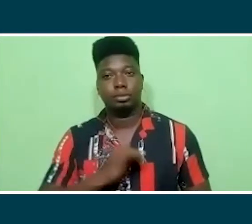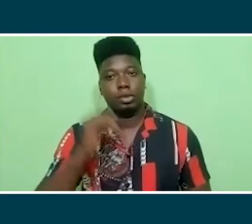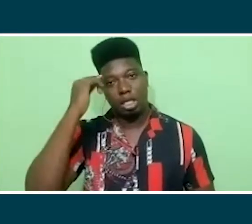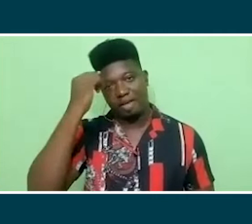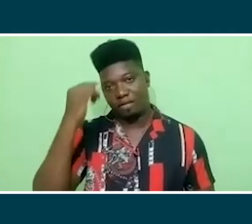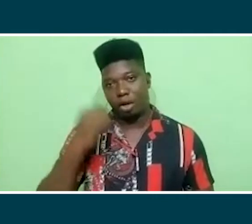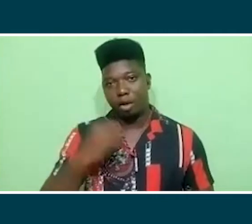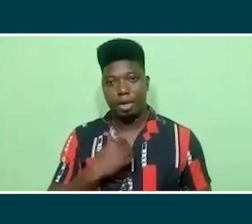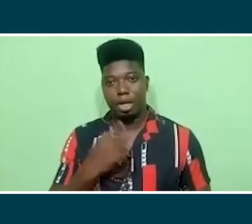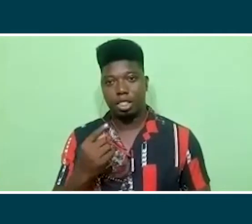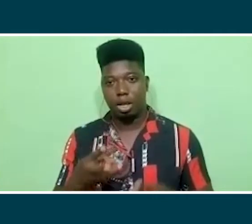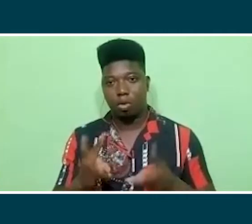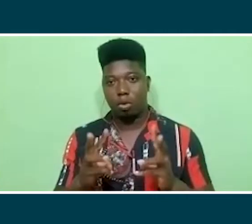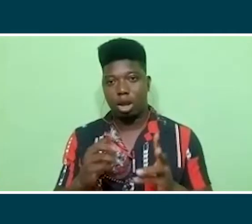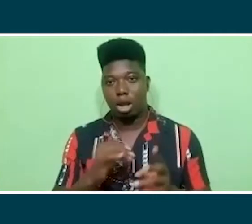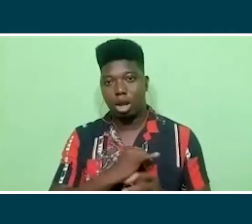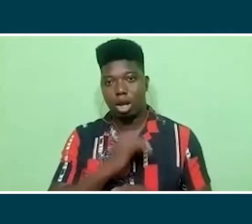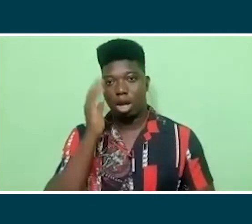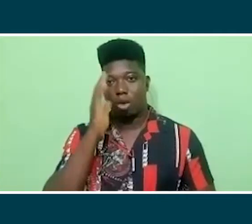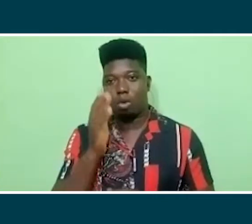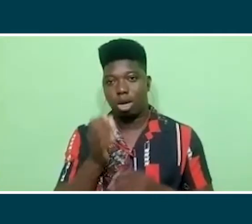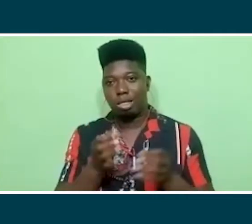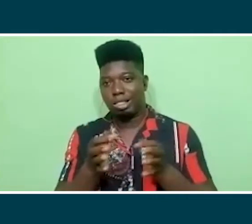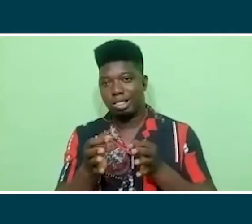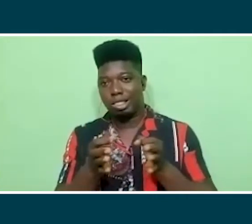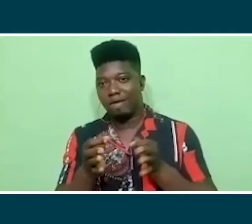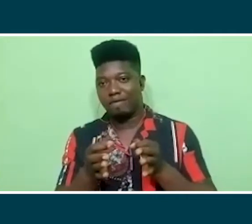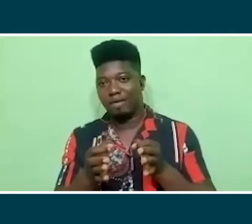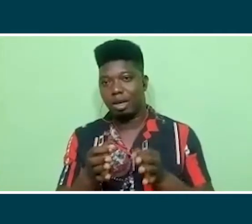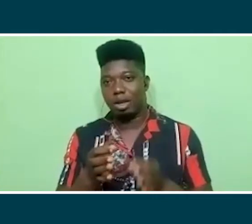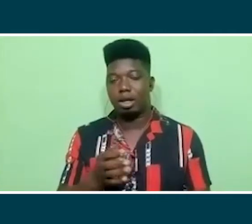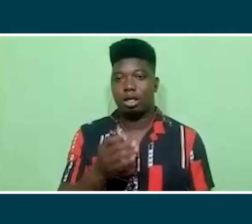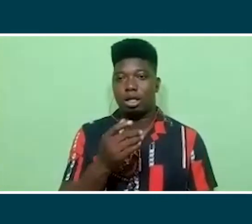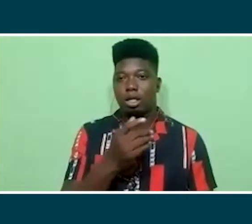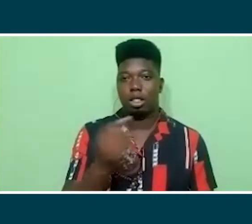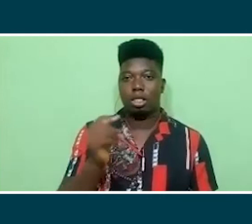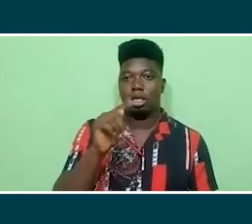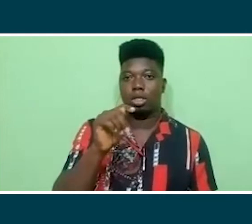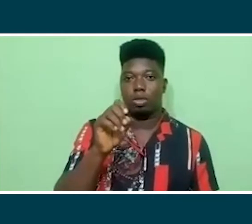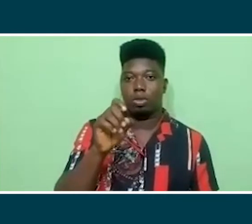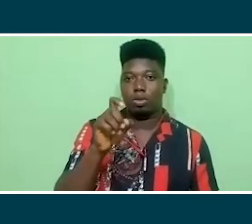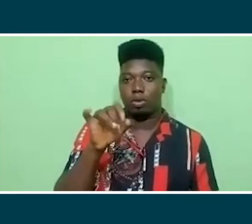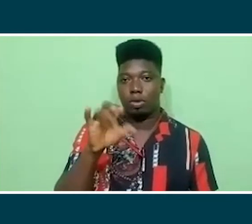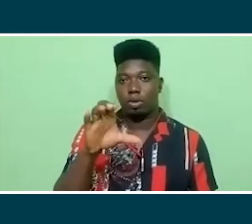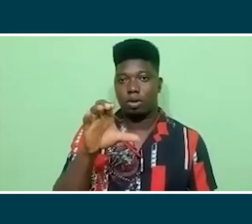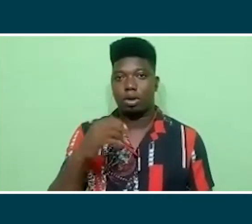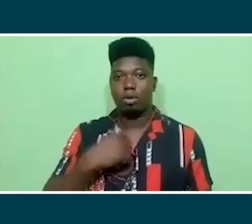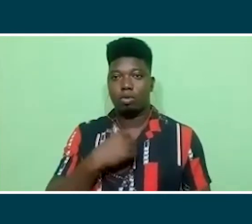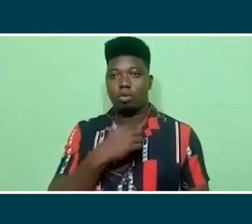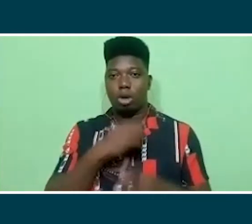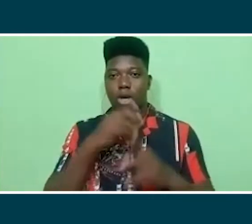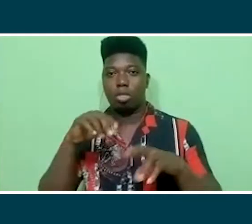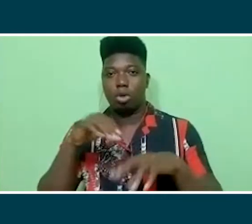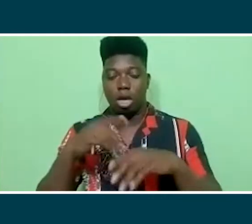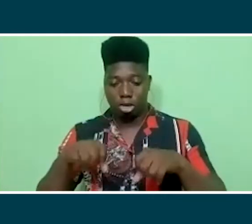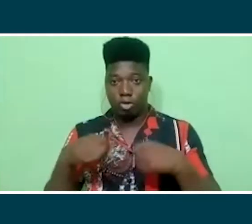would define toxic masculinity, basically, we are looking at the socially constructed ways